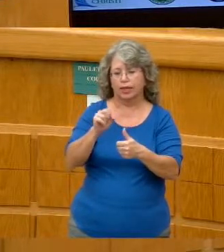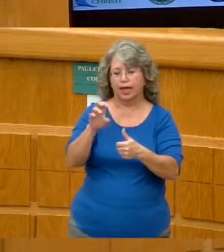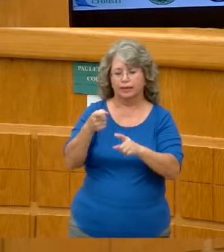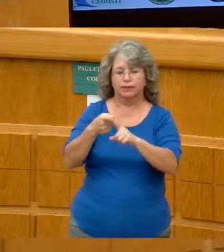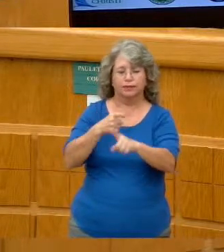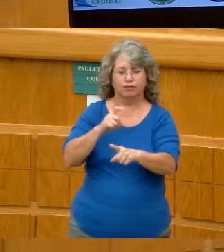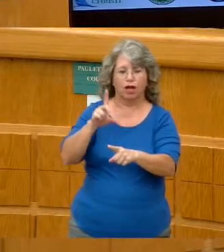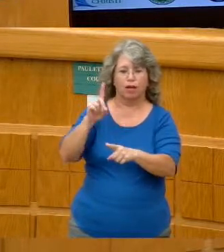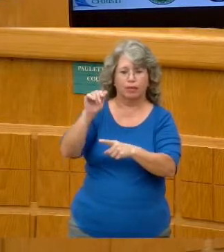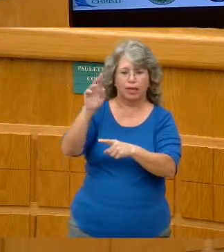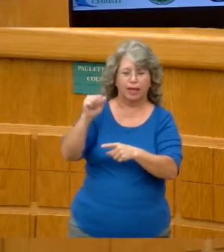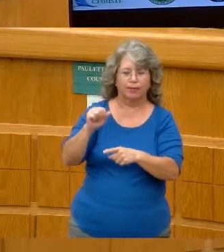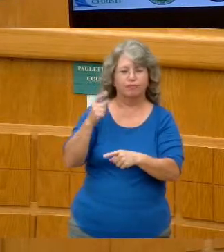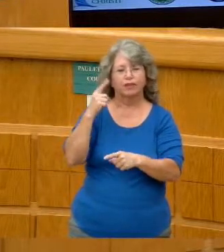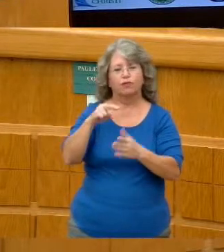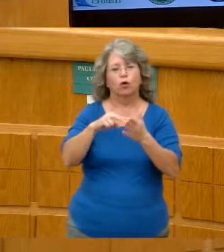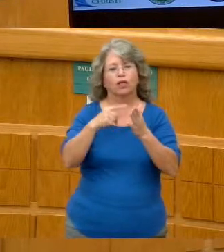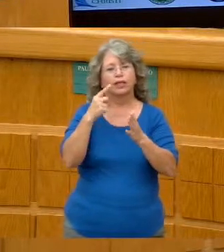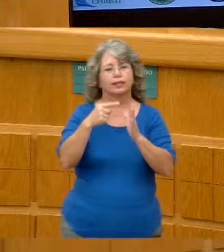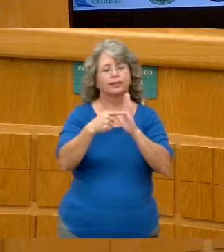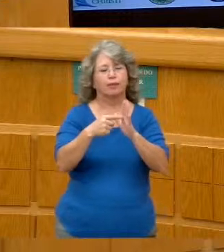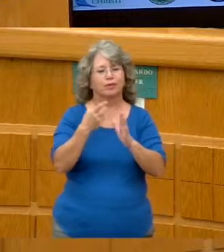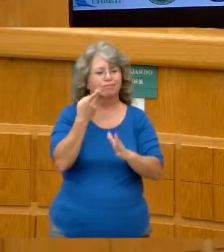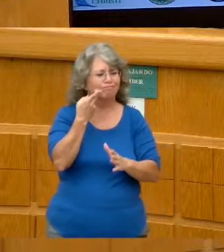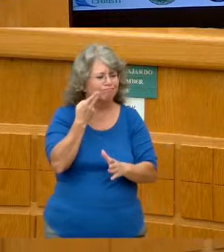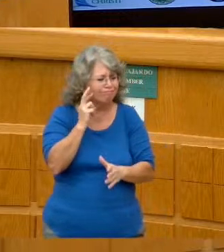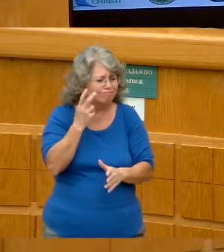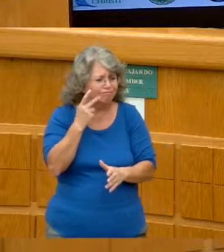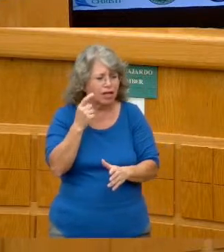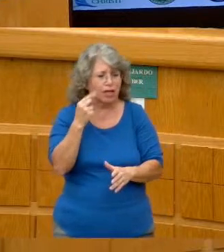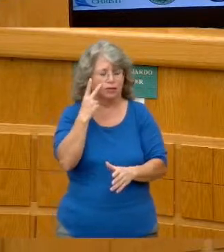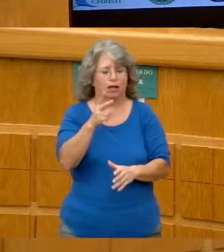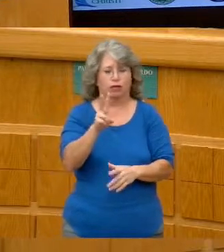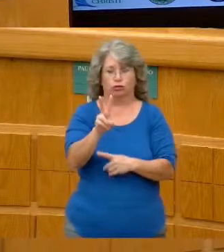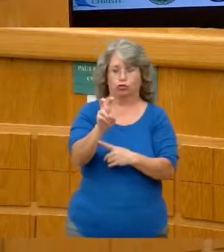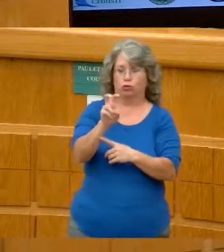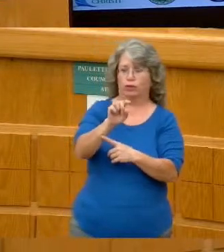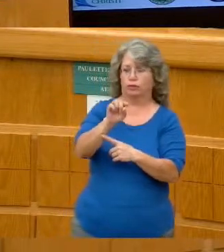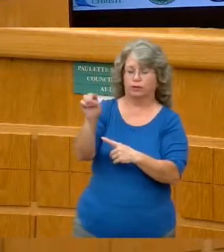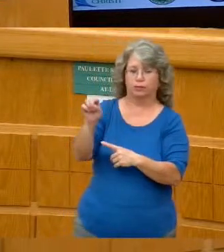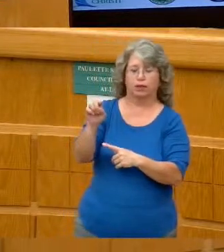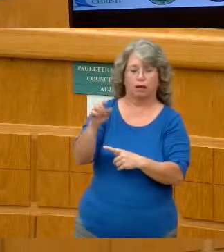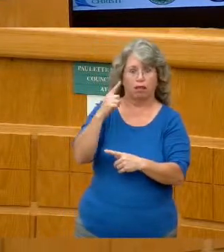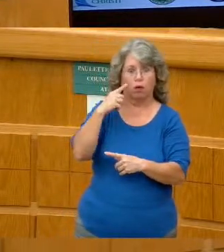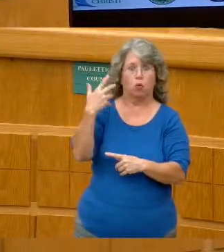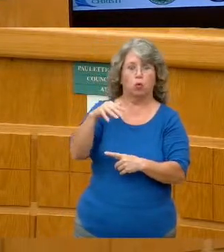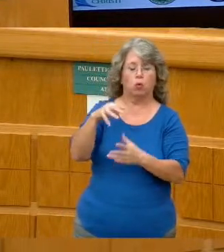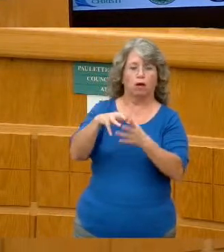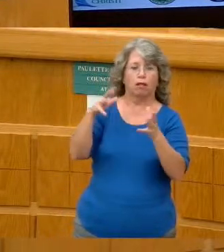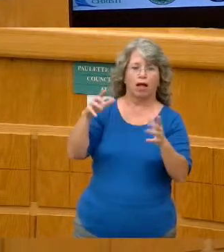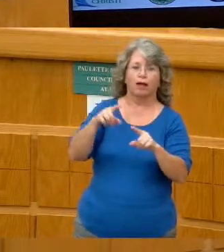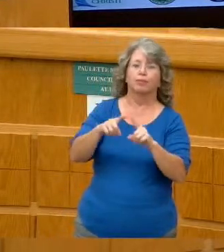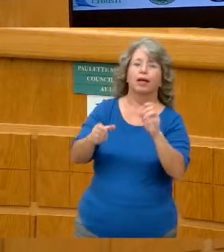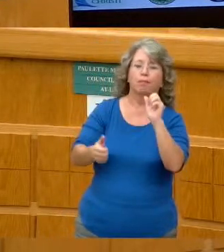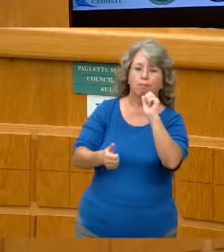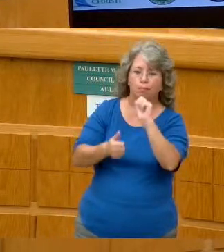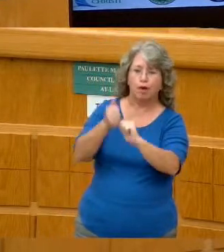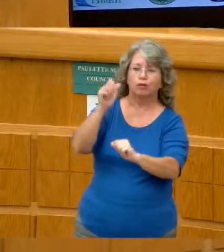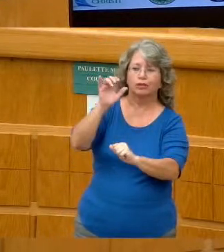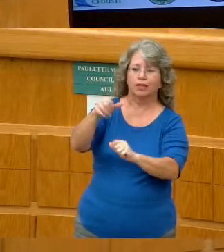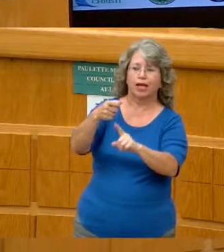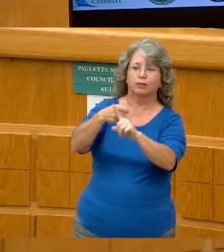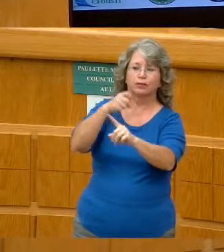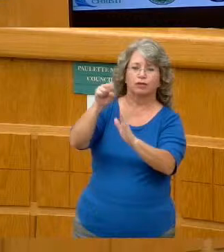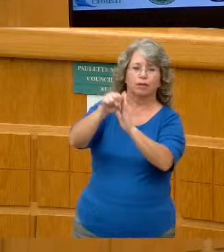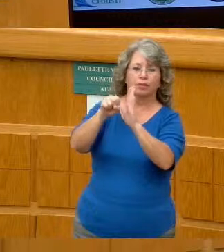when you see, like the other day I saw 200, and that sounds like a lot, but then when you find out, oh, most of those were a data dump, then you